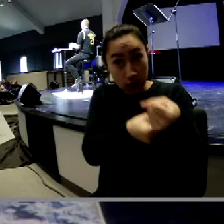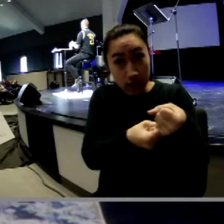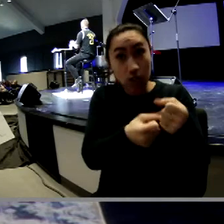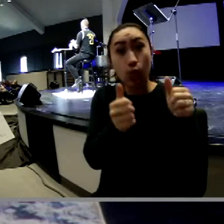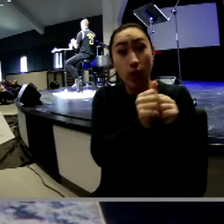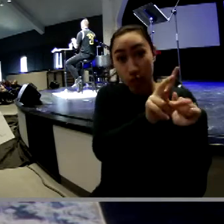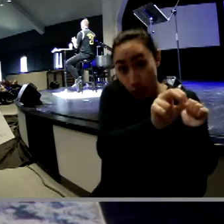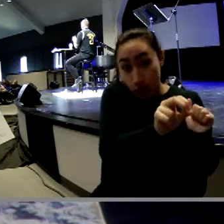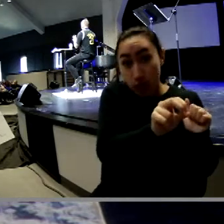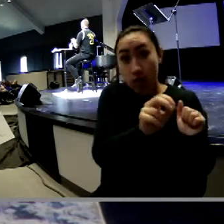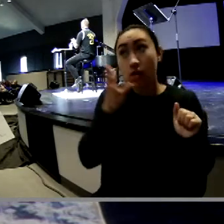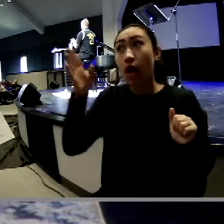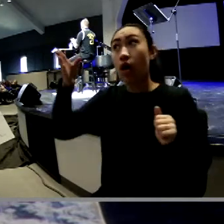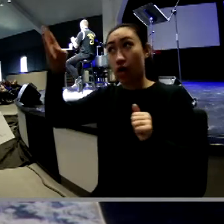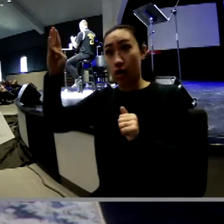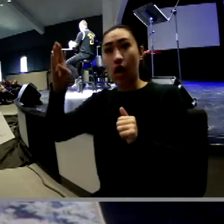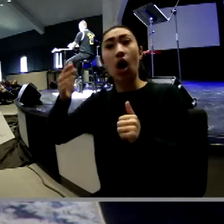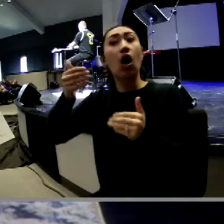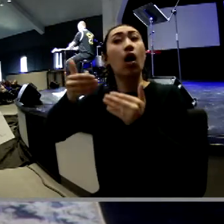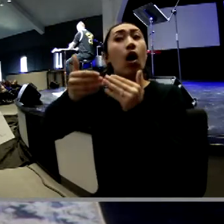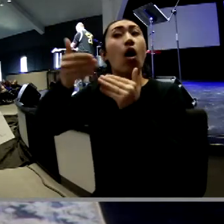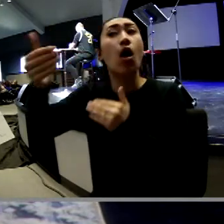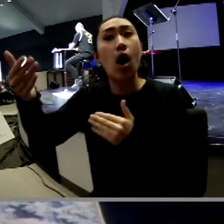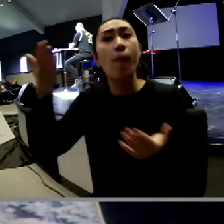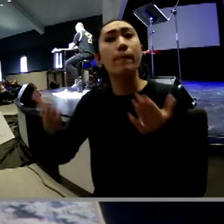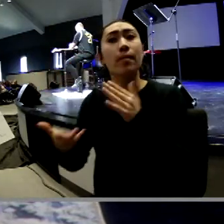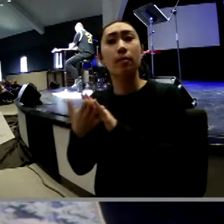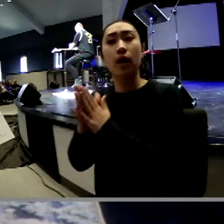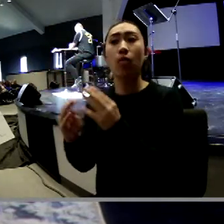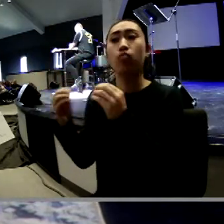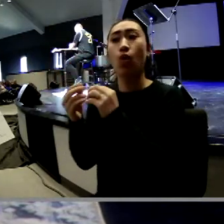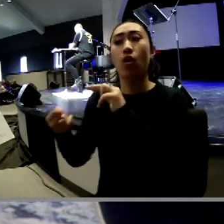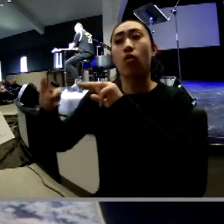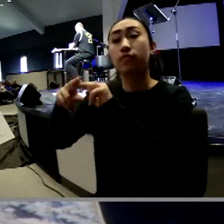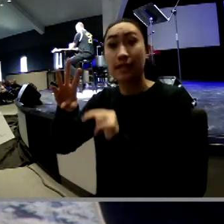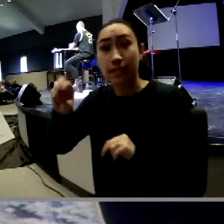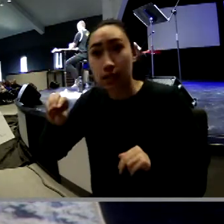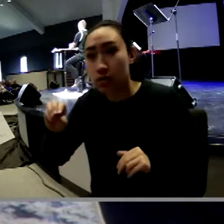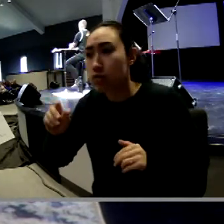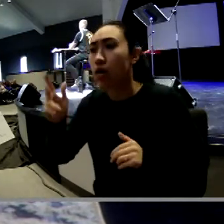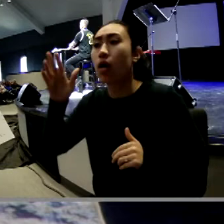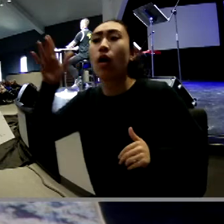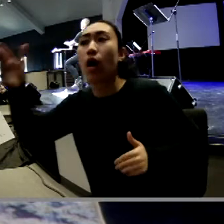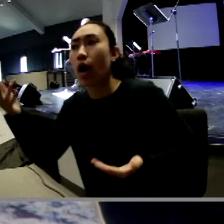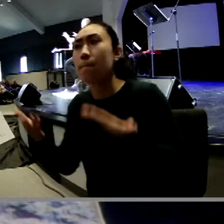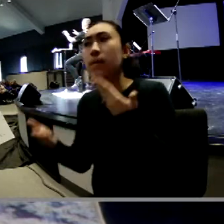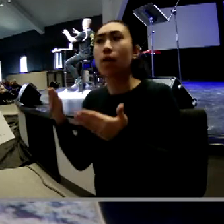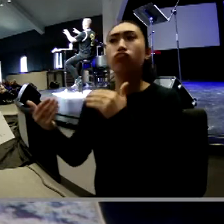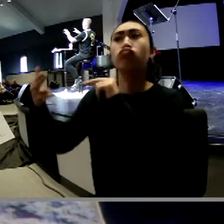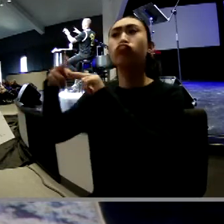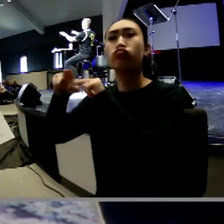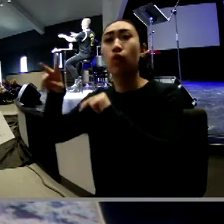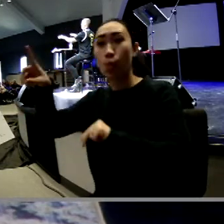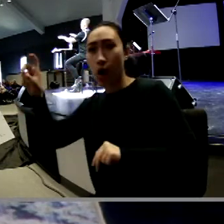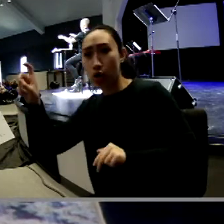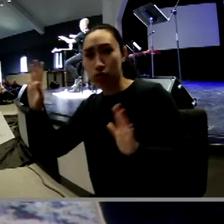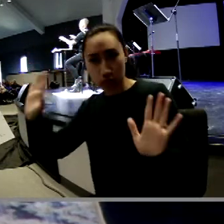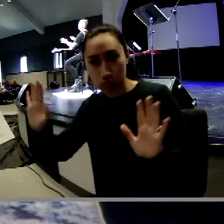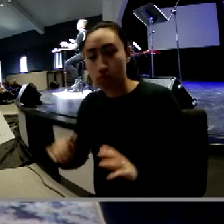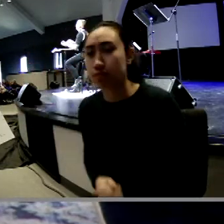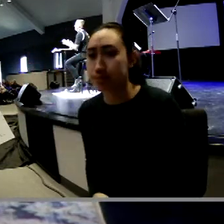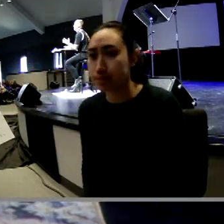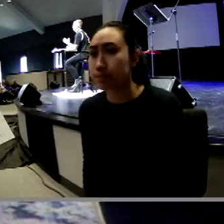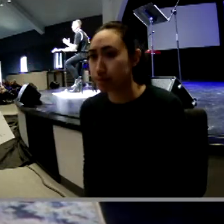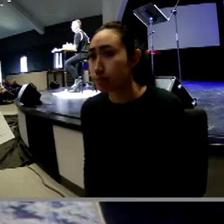don't want to belabor this point, but I just know that I think it's about what kind of soil you are,